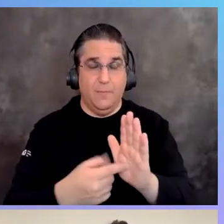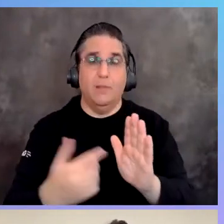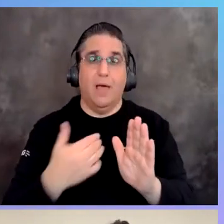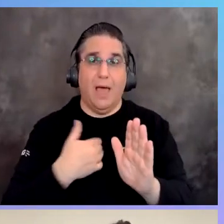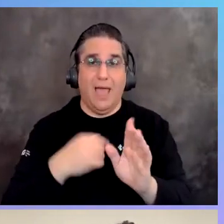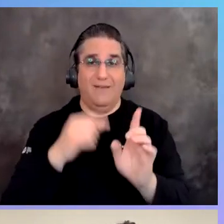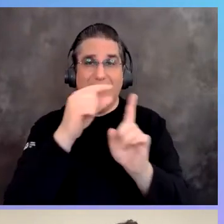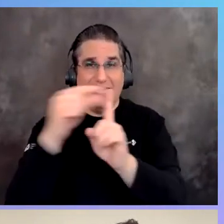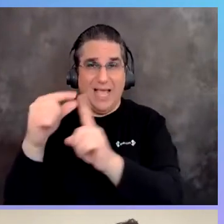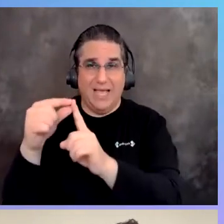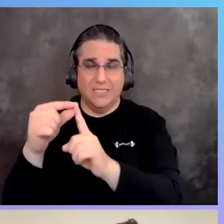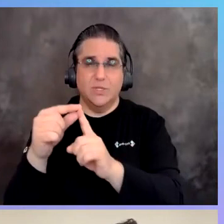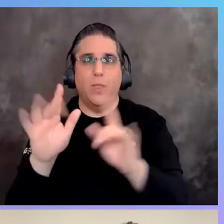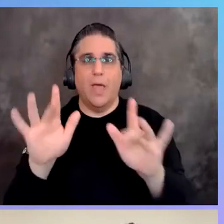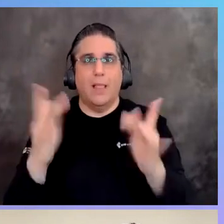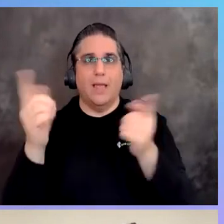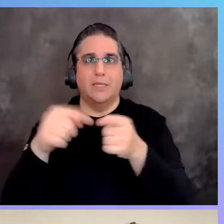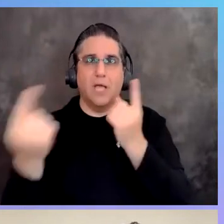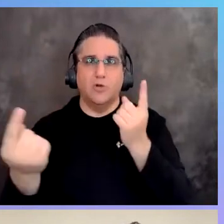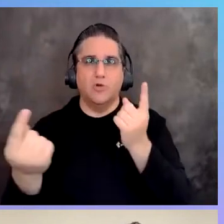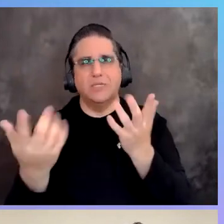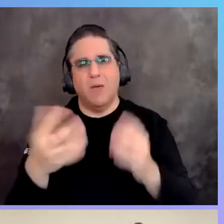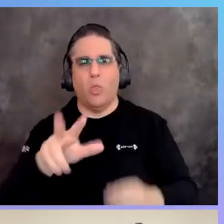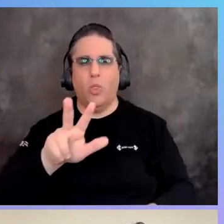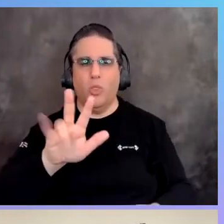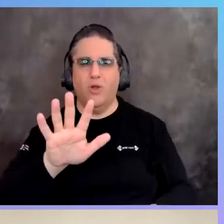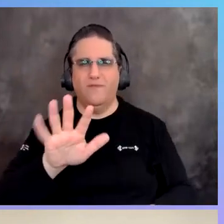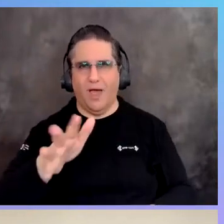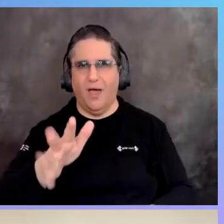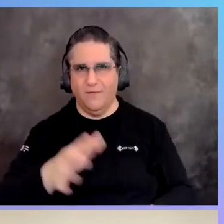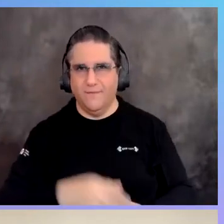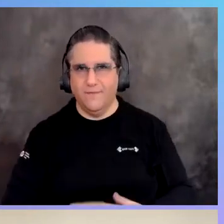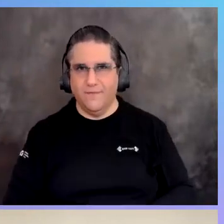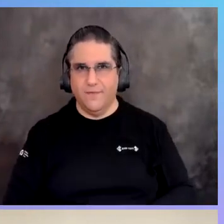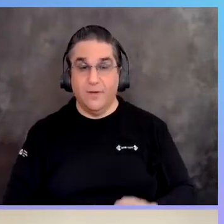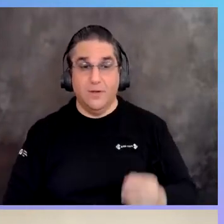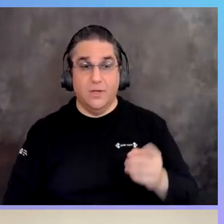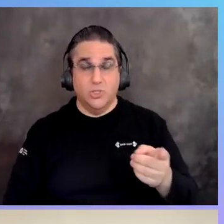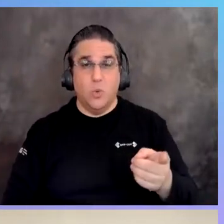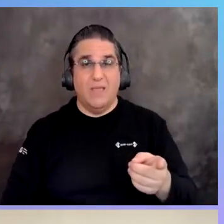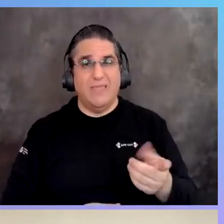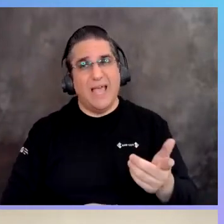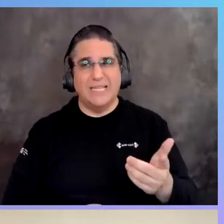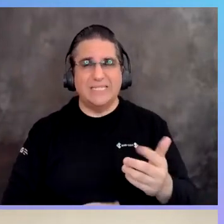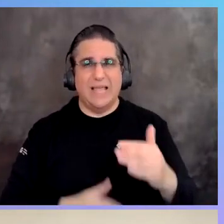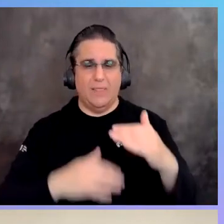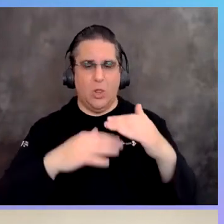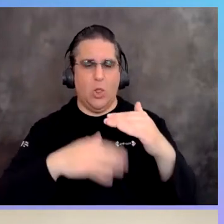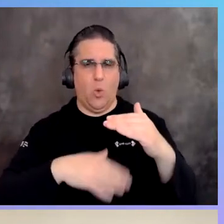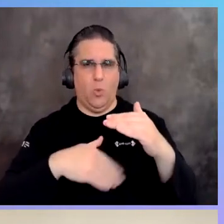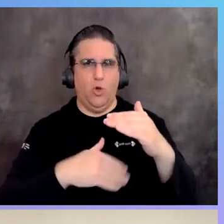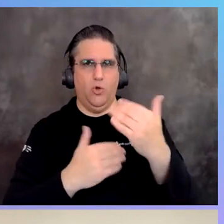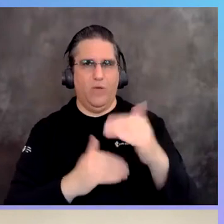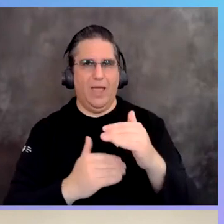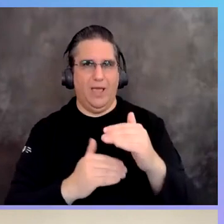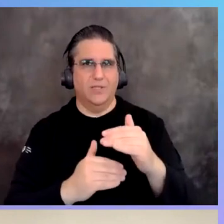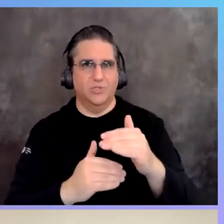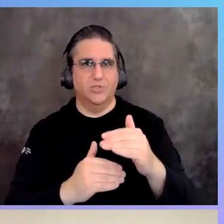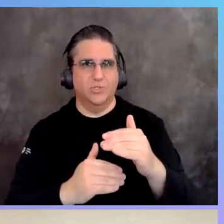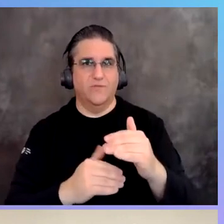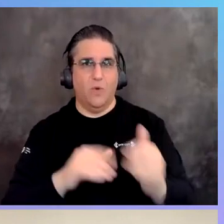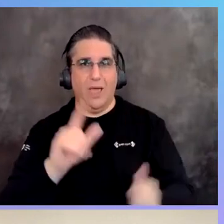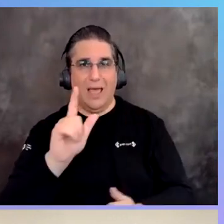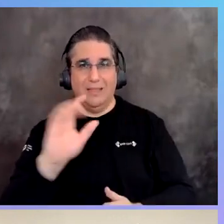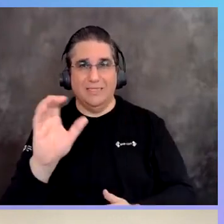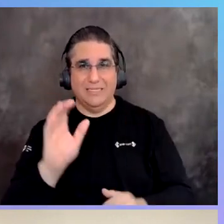has a lightness contrast of about 35. So that falls into like one of the lower ranges, right? When we're looking at those LC